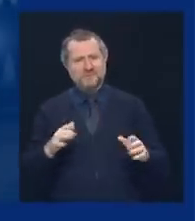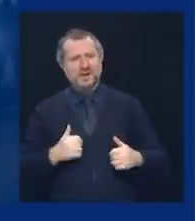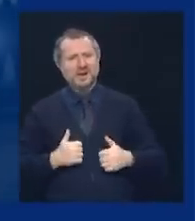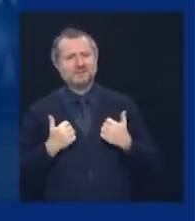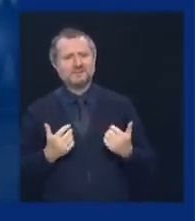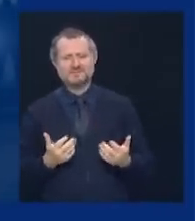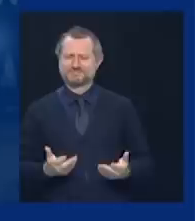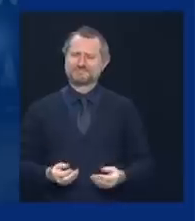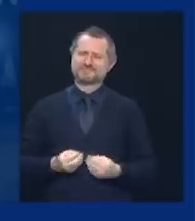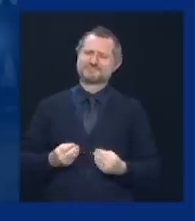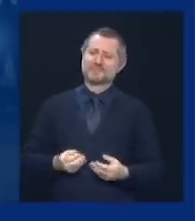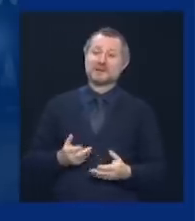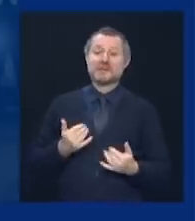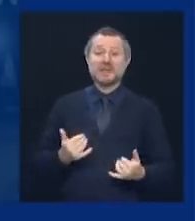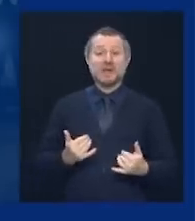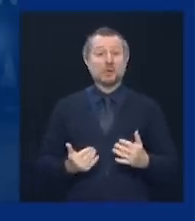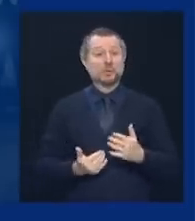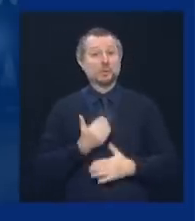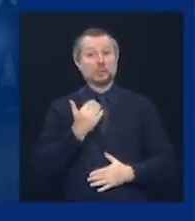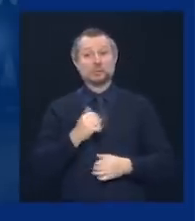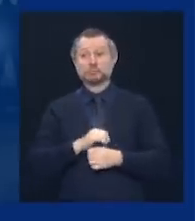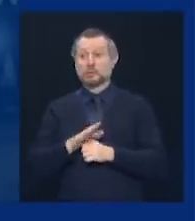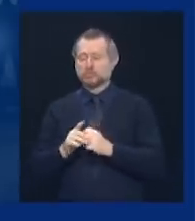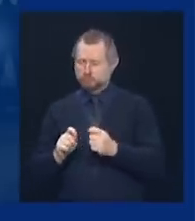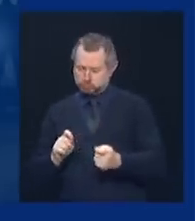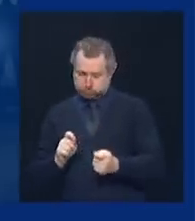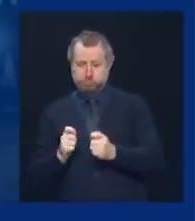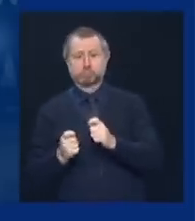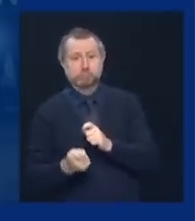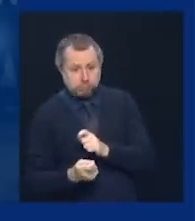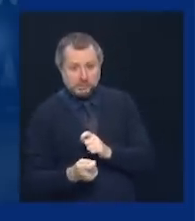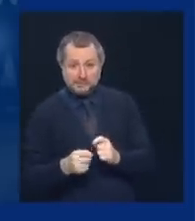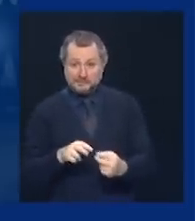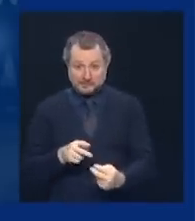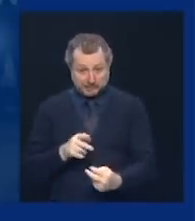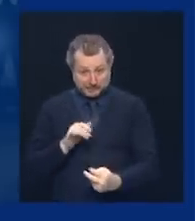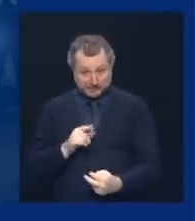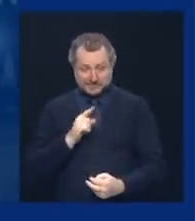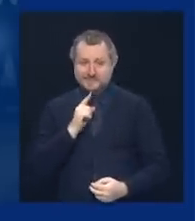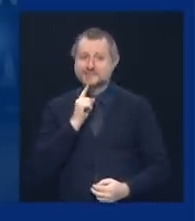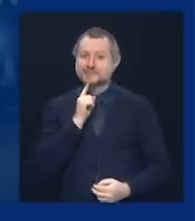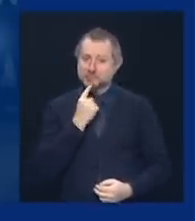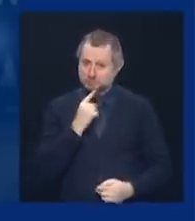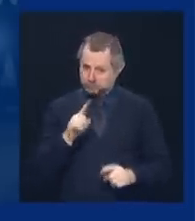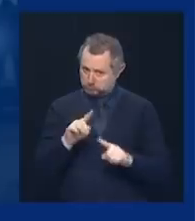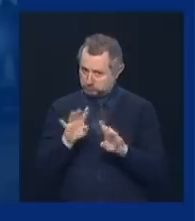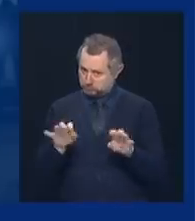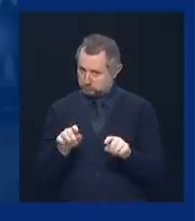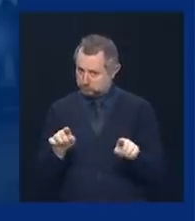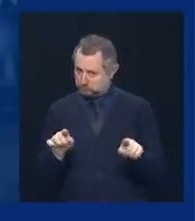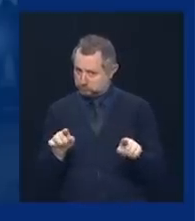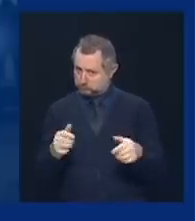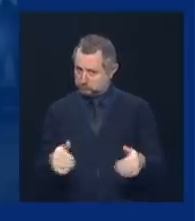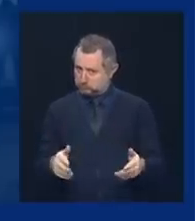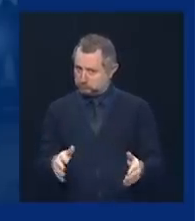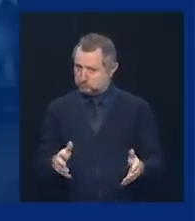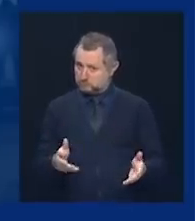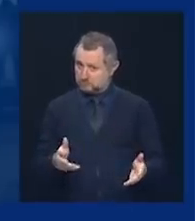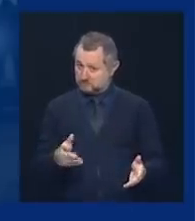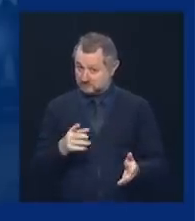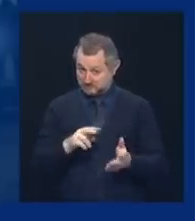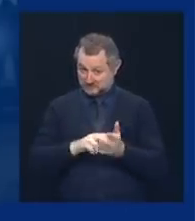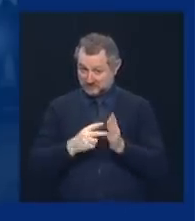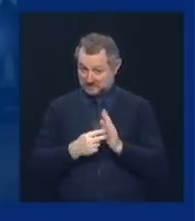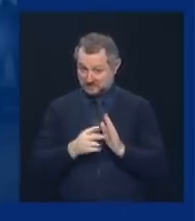The issue of the new strain is very serious, and I don't believe this country is taking it